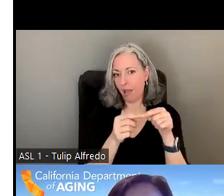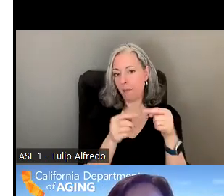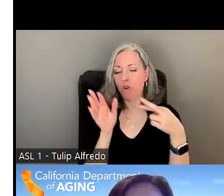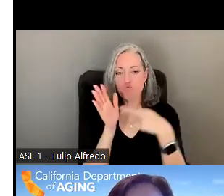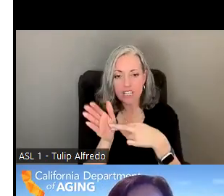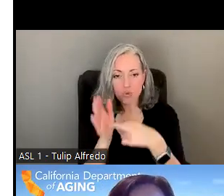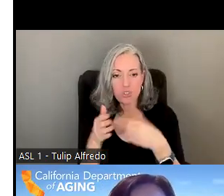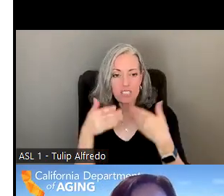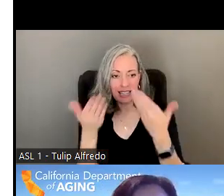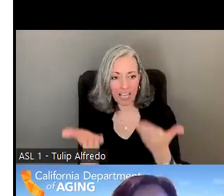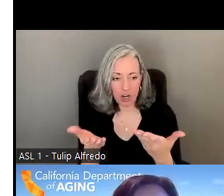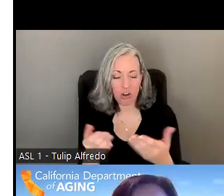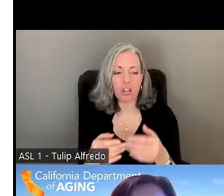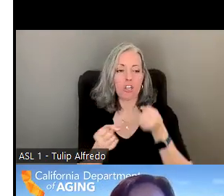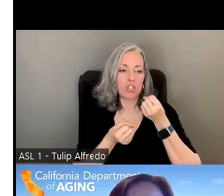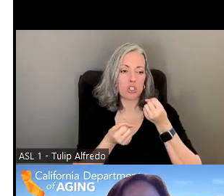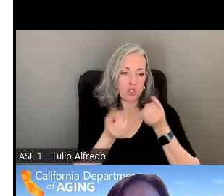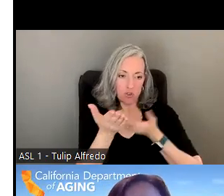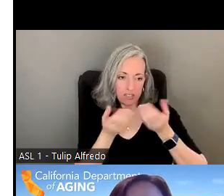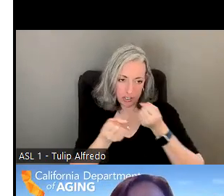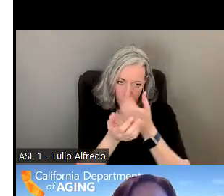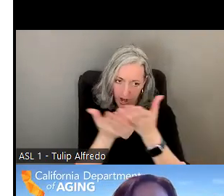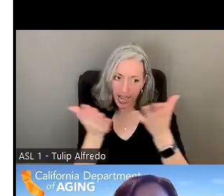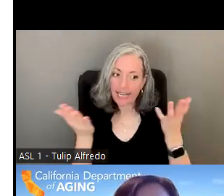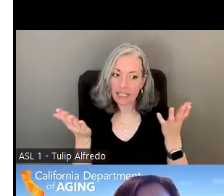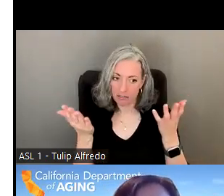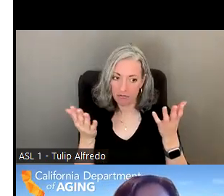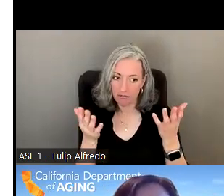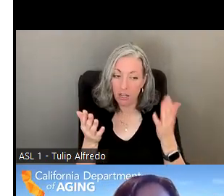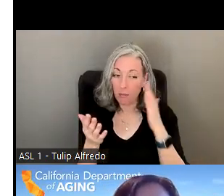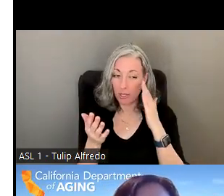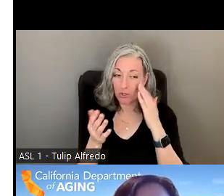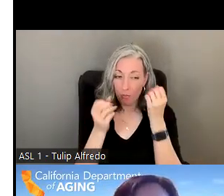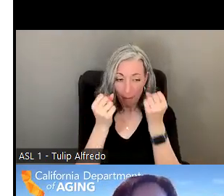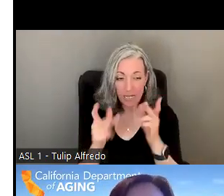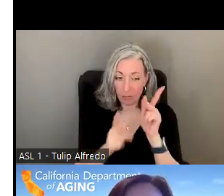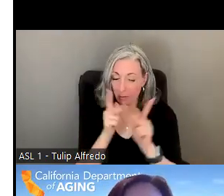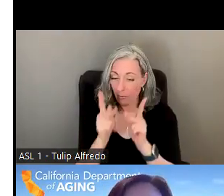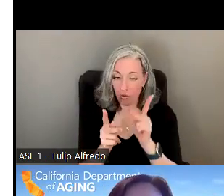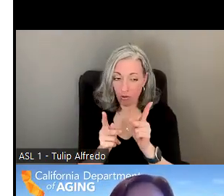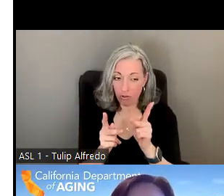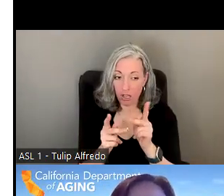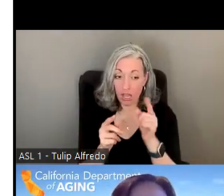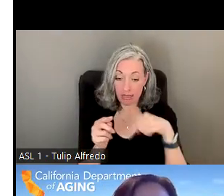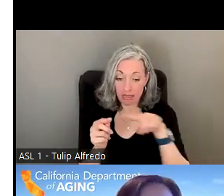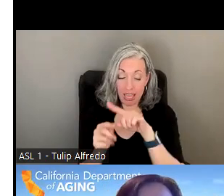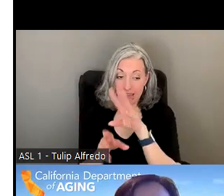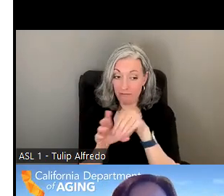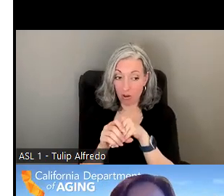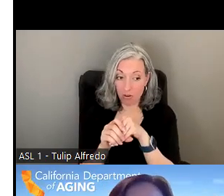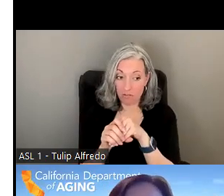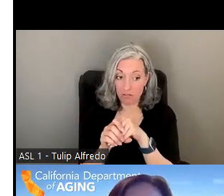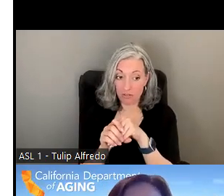are available, services provided, because in many of our underrepresented and underserved communities, there are